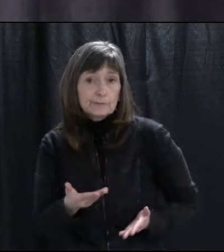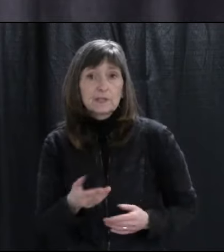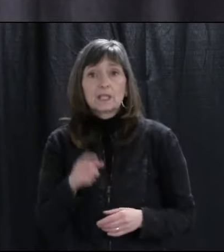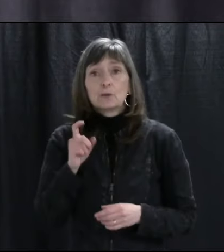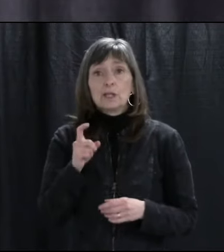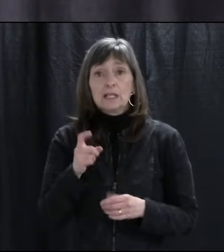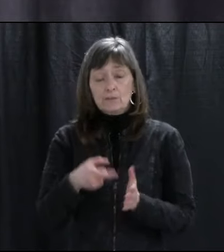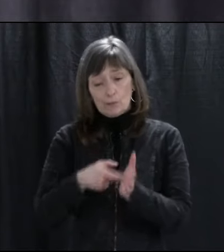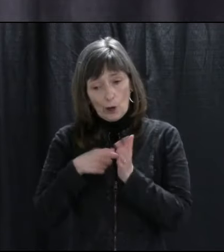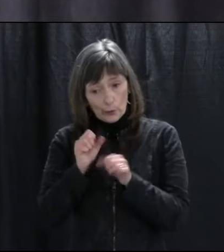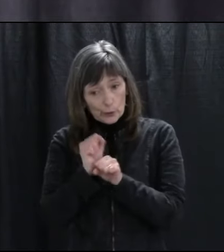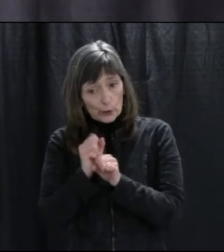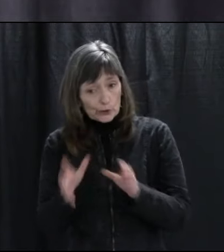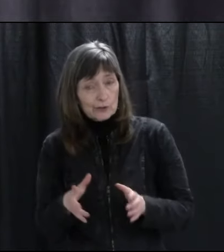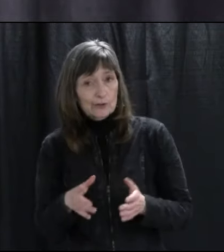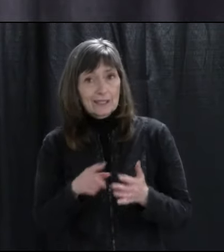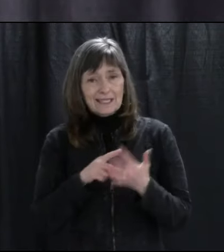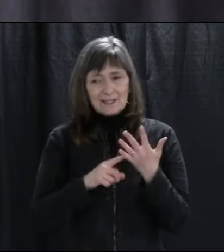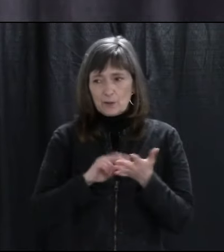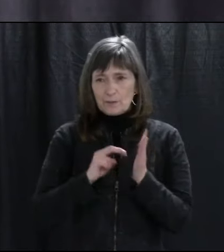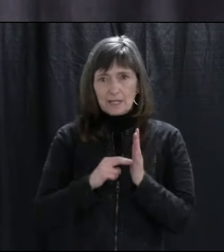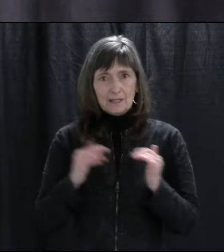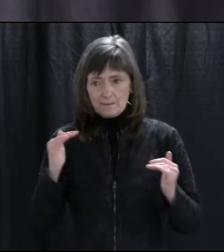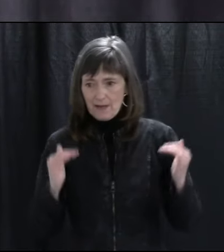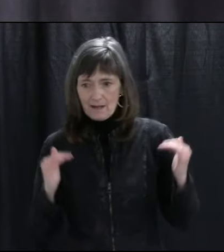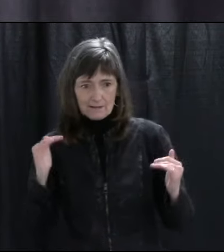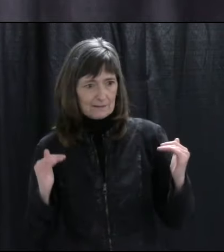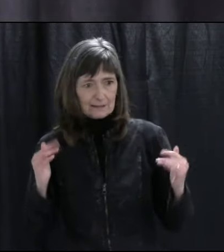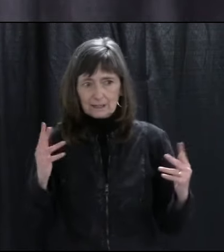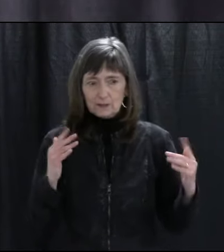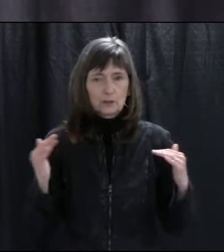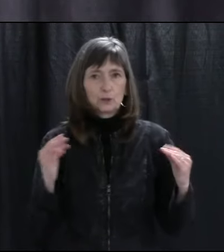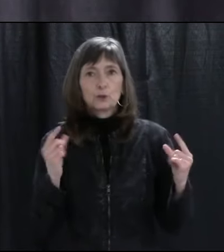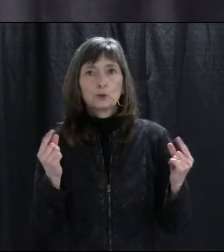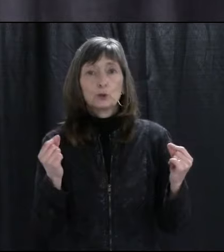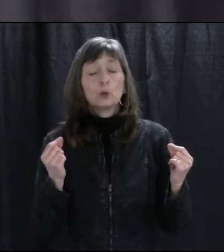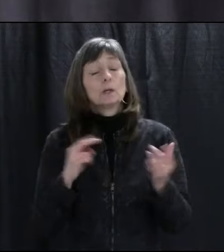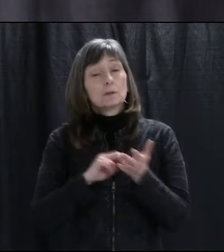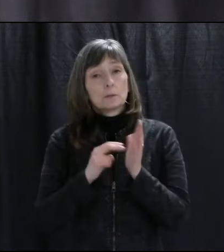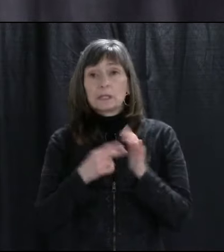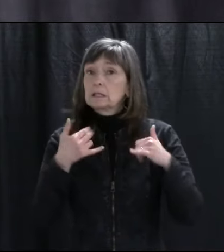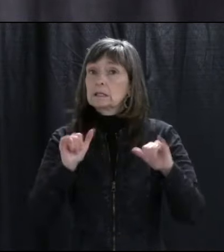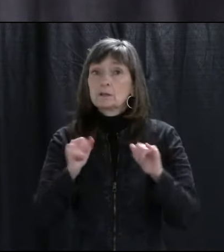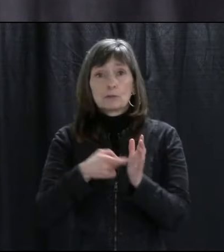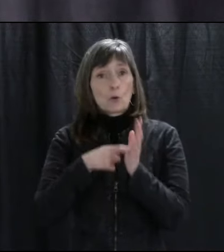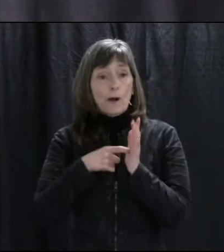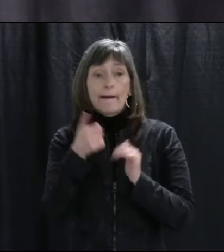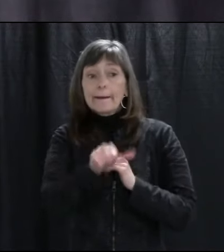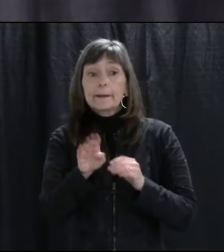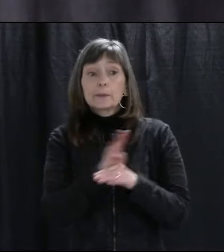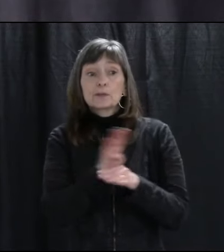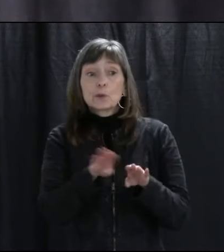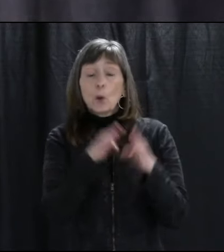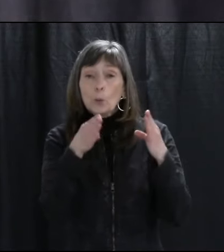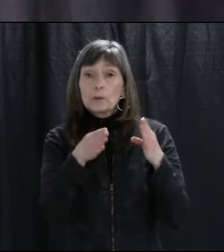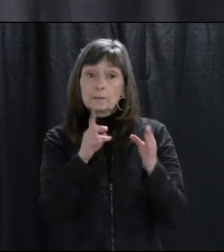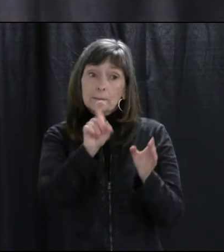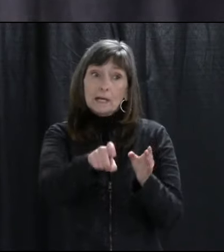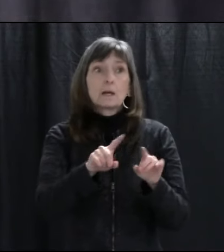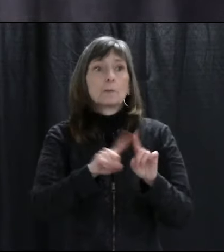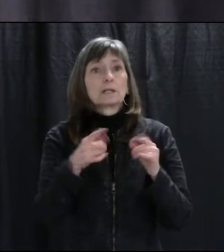So we have to balance that. So we've recommended appropriate physical distancing within those plants, appropriate